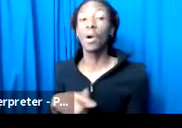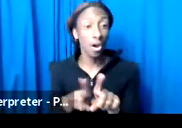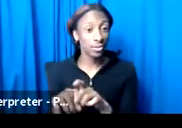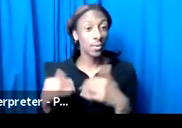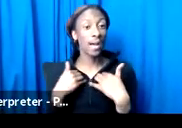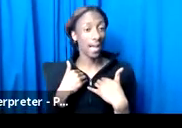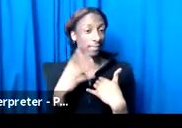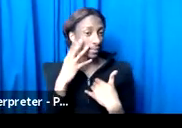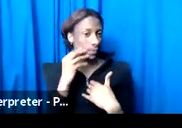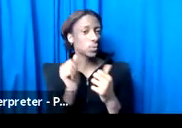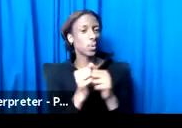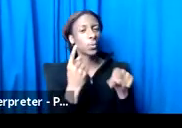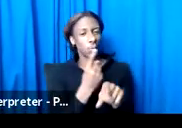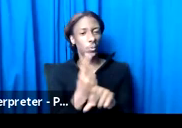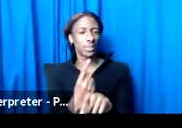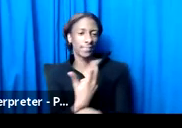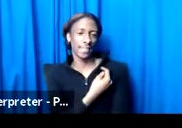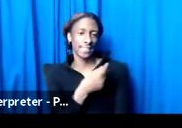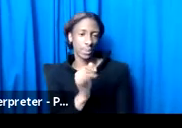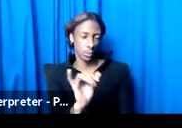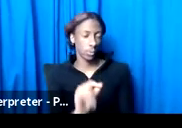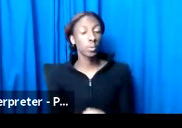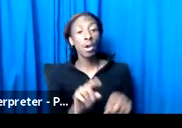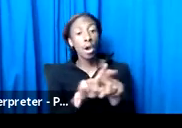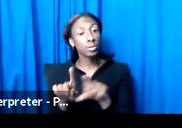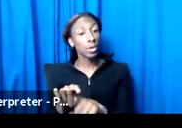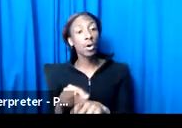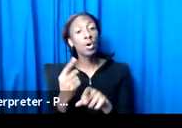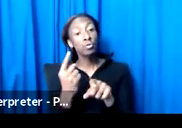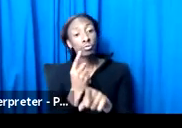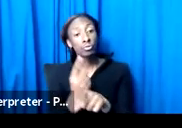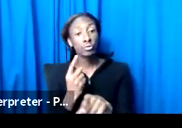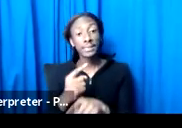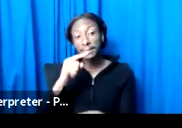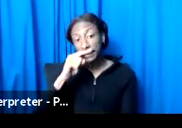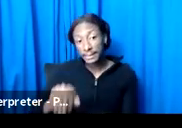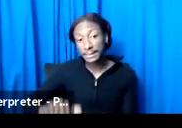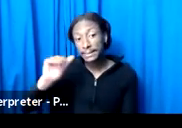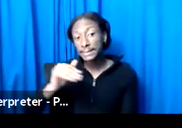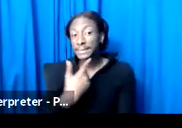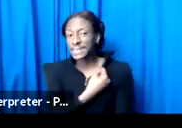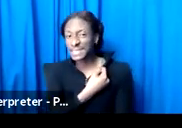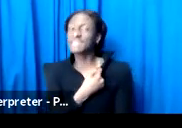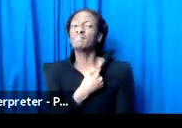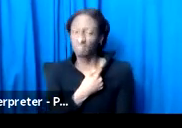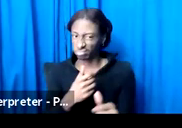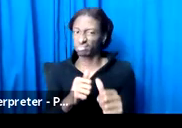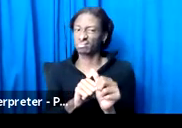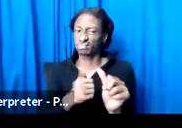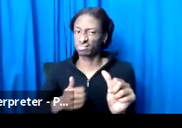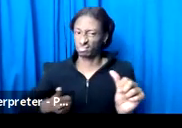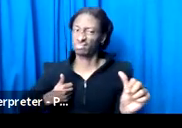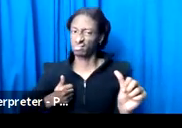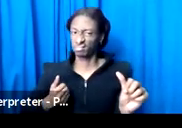vaccinations. I also want to point out that routine childhood vaccinations have fallen critically behind schedule during this